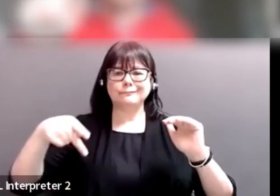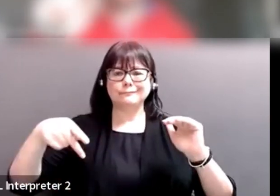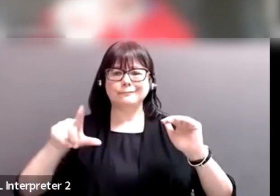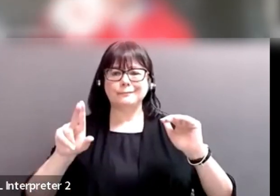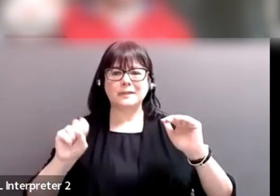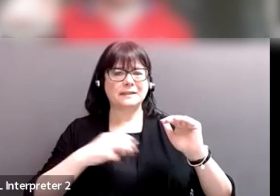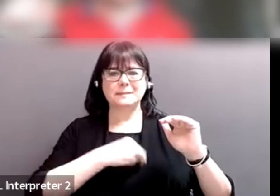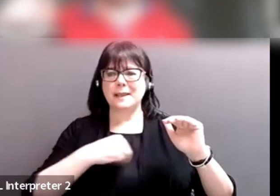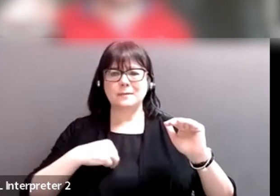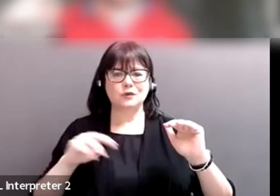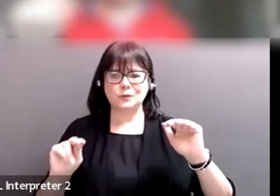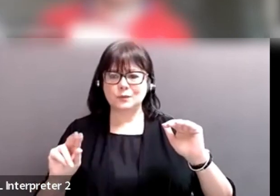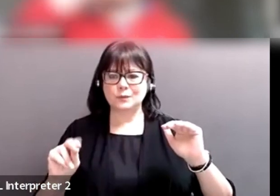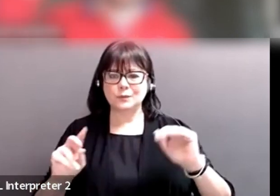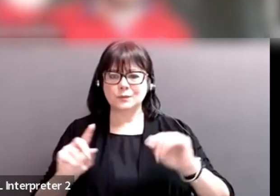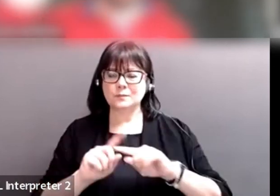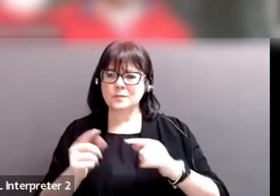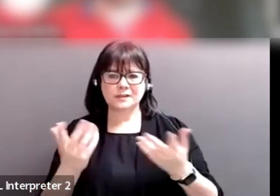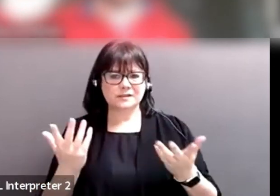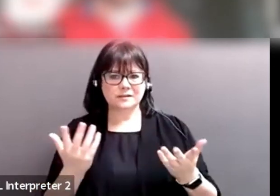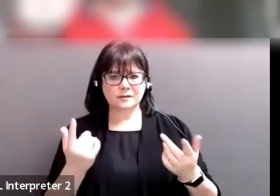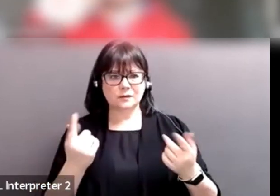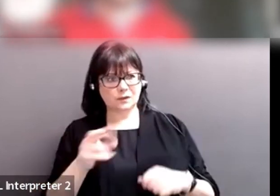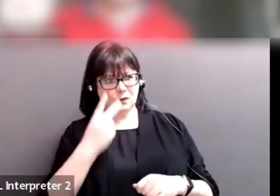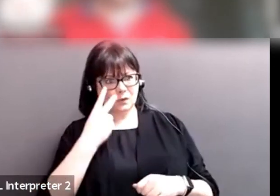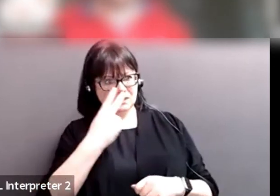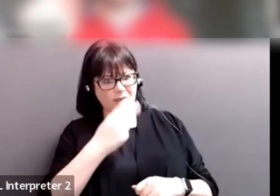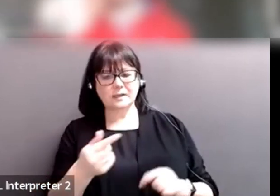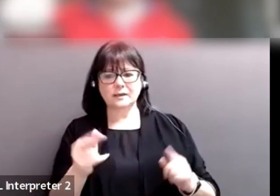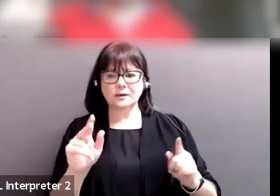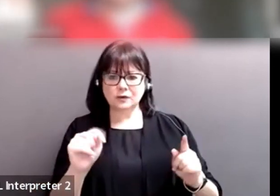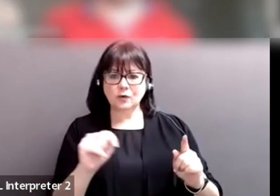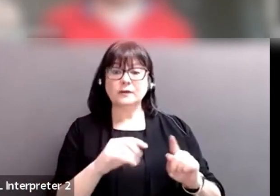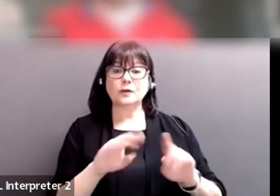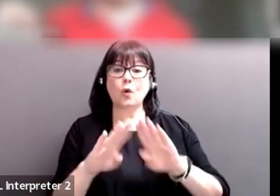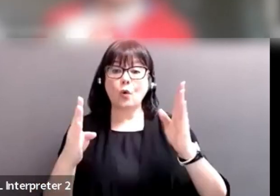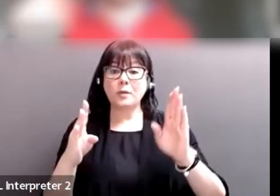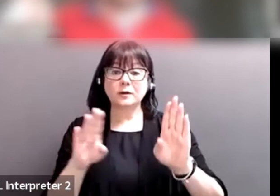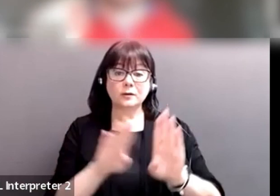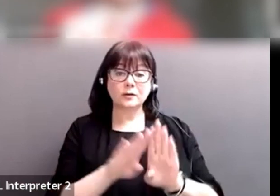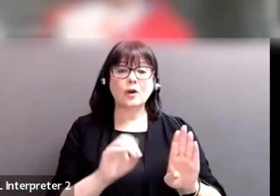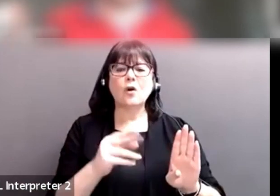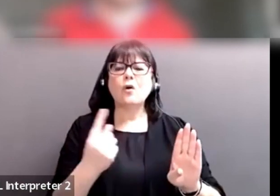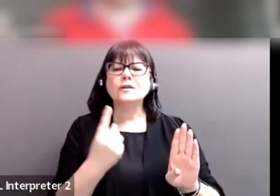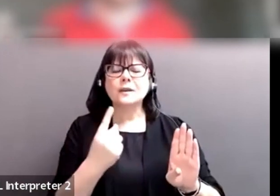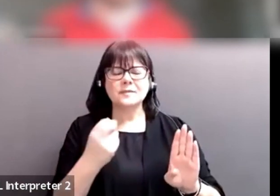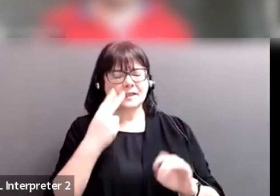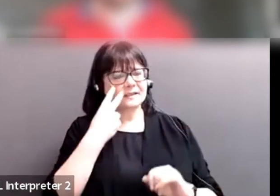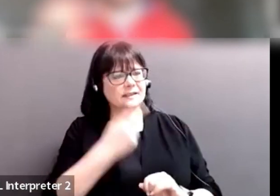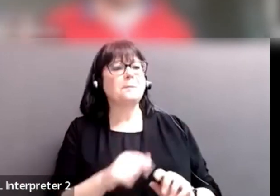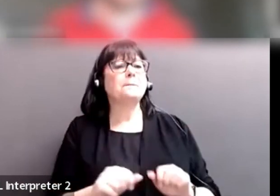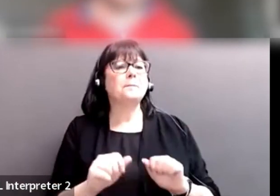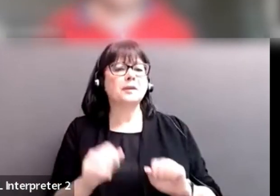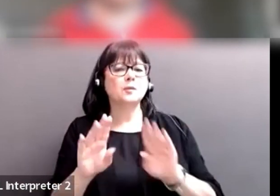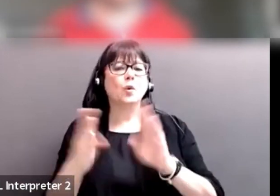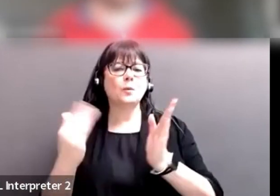like, just when you're looking at grants, because you see all the open and closed, just to indicate that like this grant may reopen or something, you know what I mean? Just like an indicator